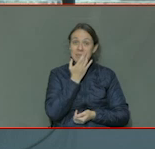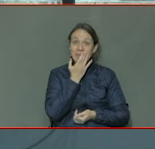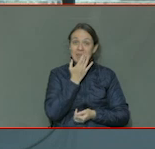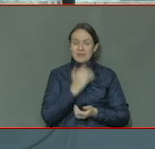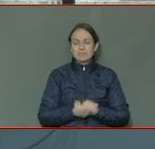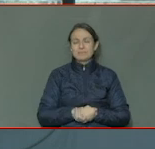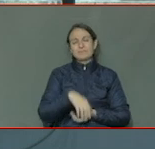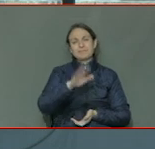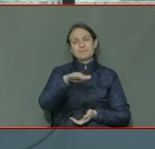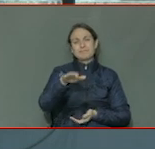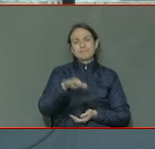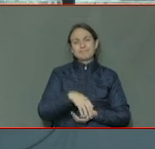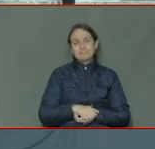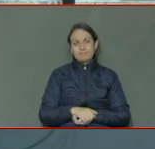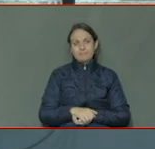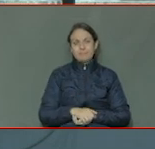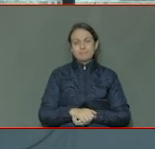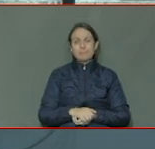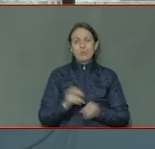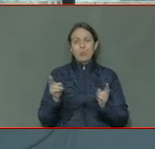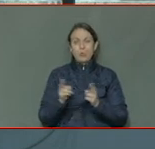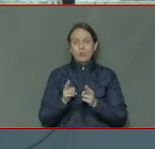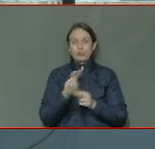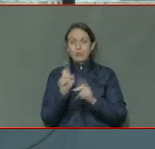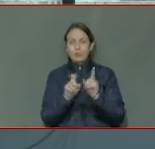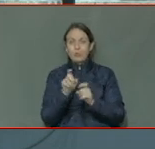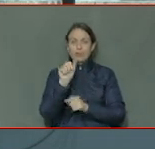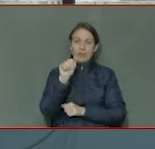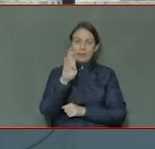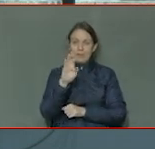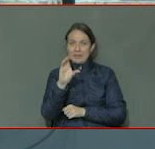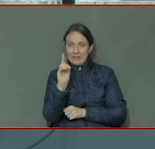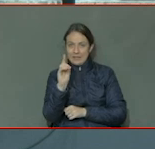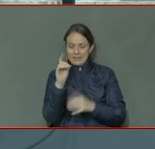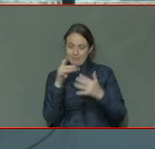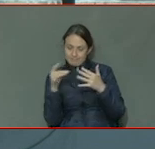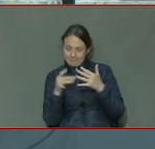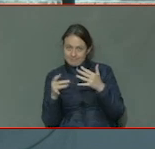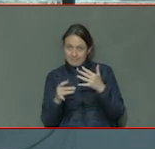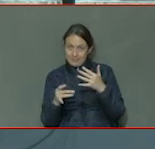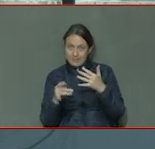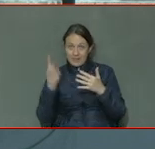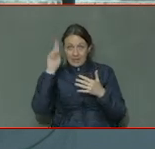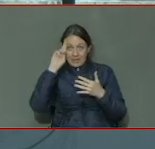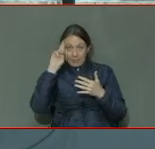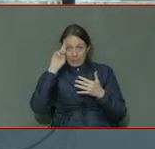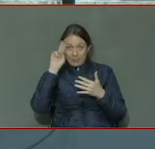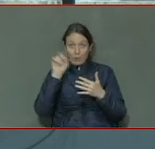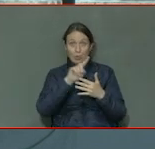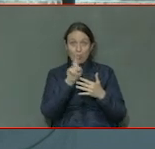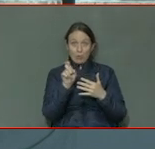Boys and girls, to do multiple choice, you must treat it as a question from section